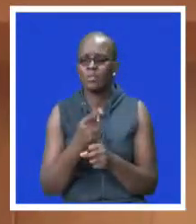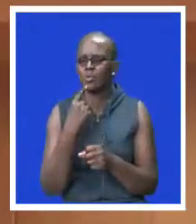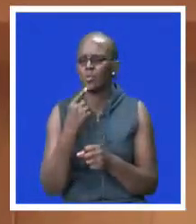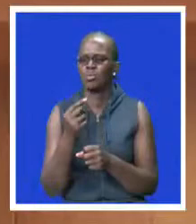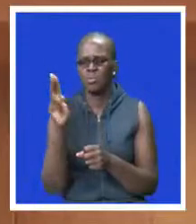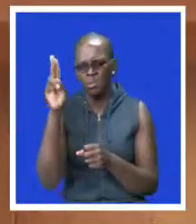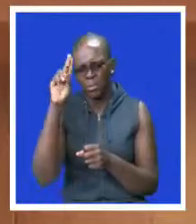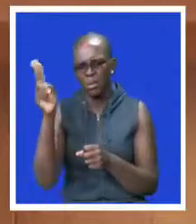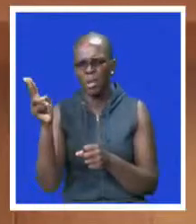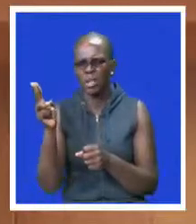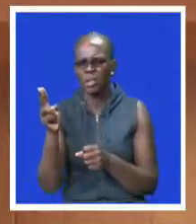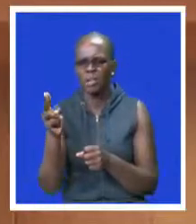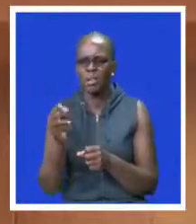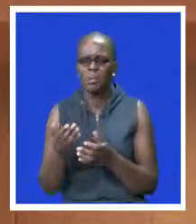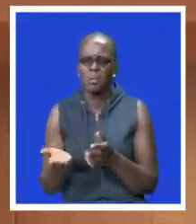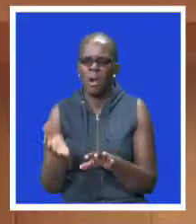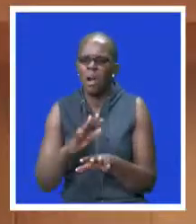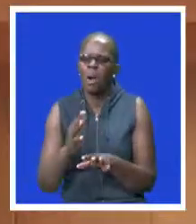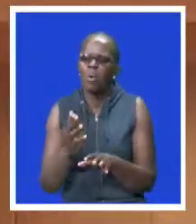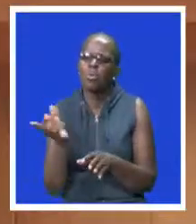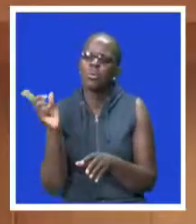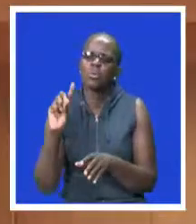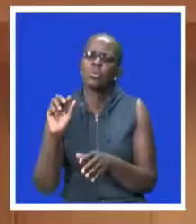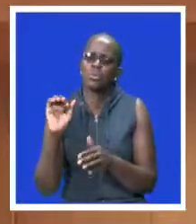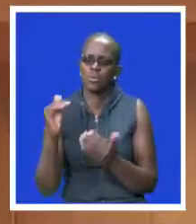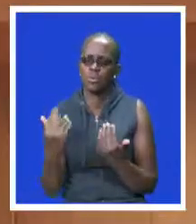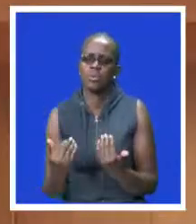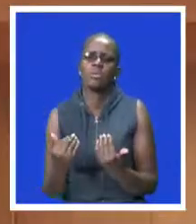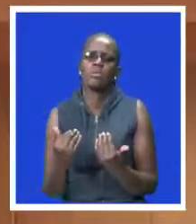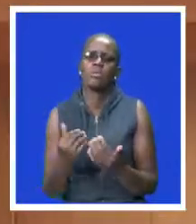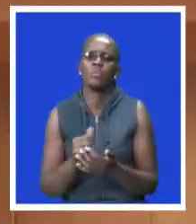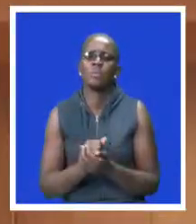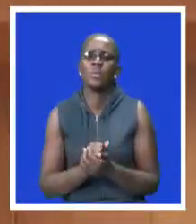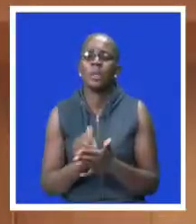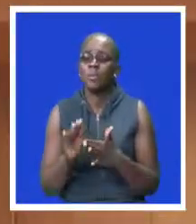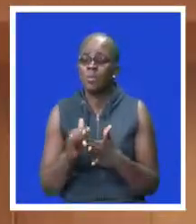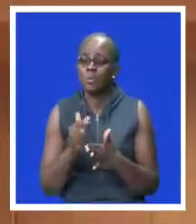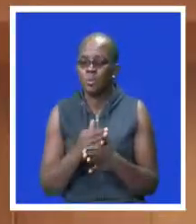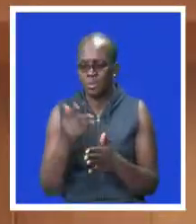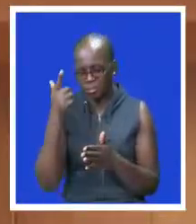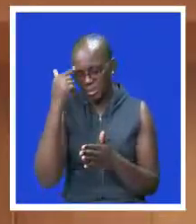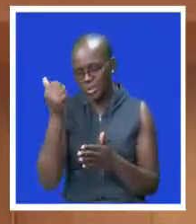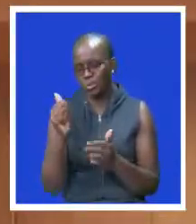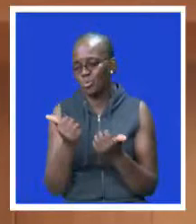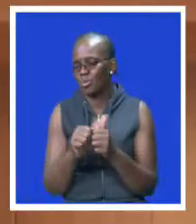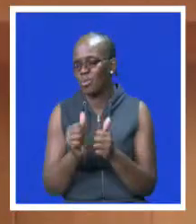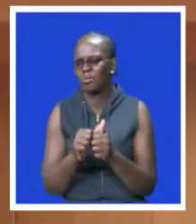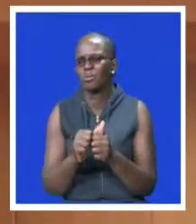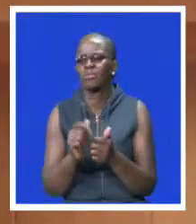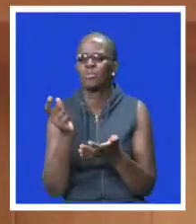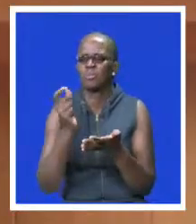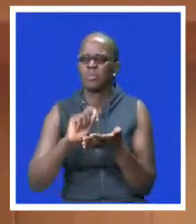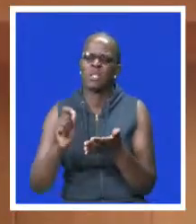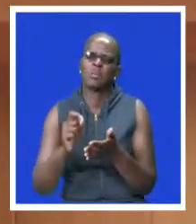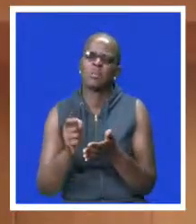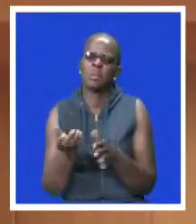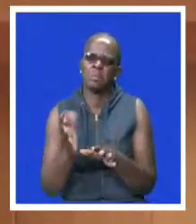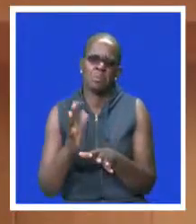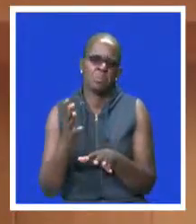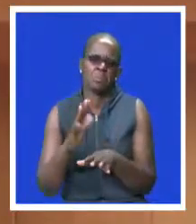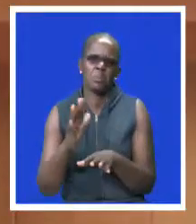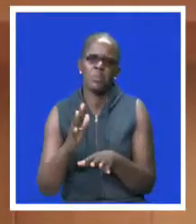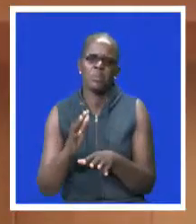how they are doing. Yes, you are going to do that because that's socially, that is how we get to relate with our friends. We always find out how they are doing. We are not writing